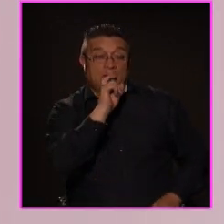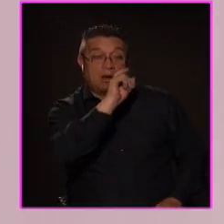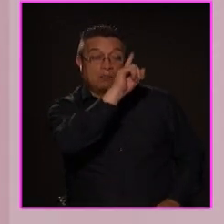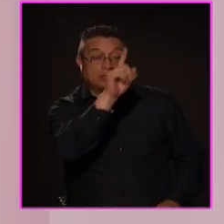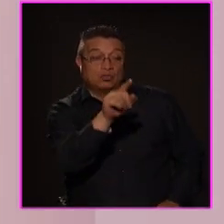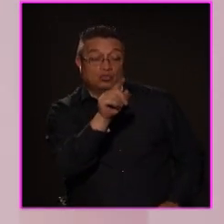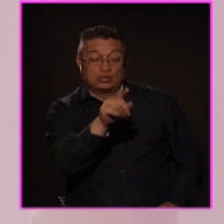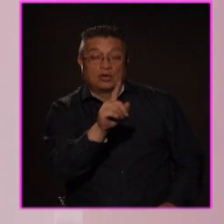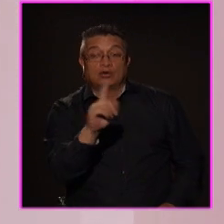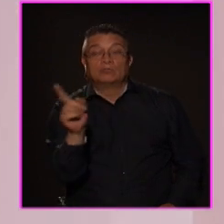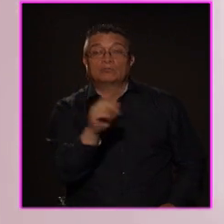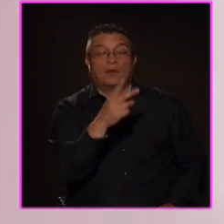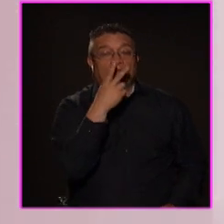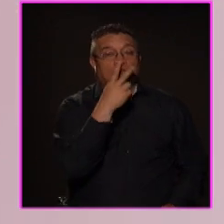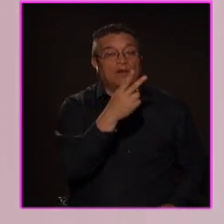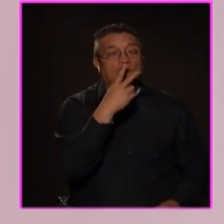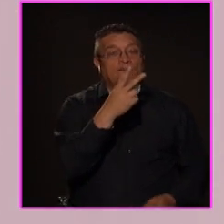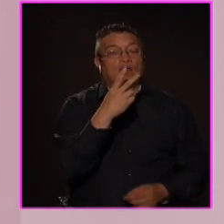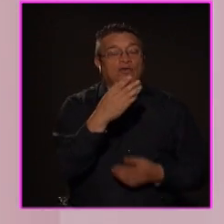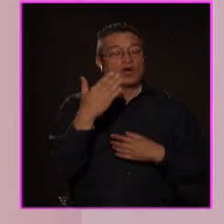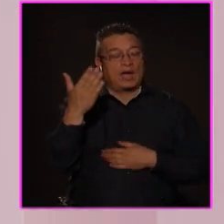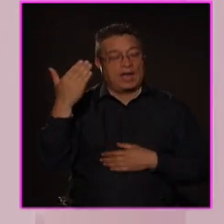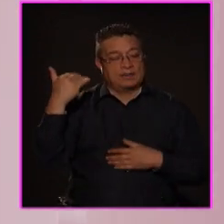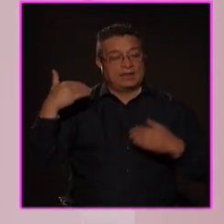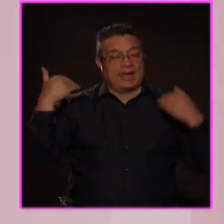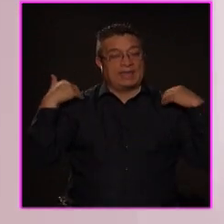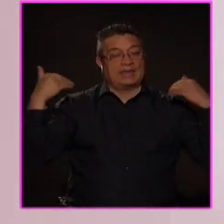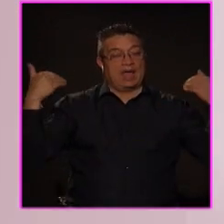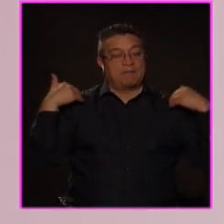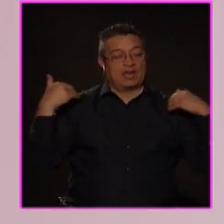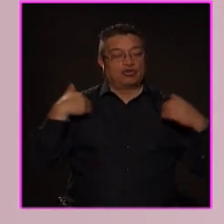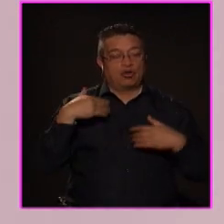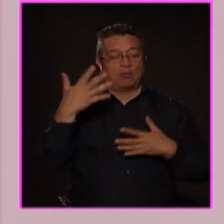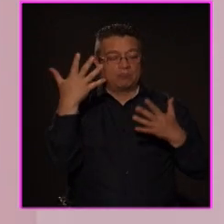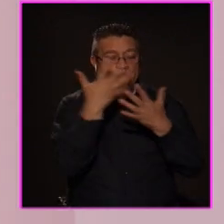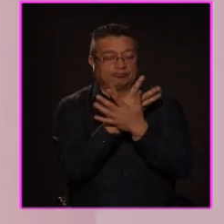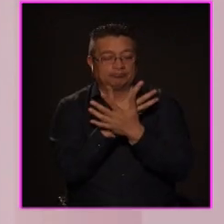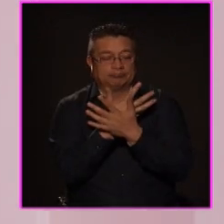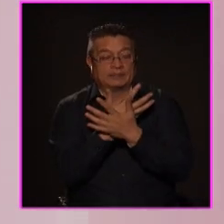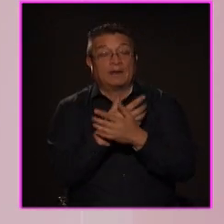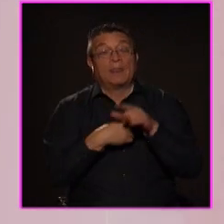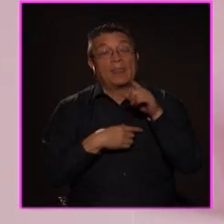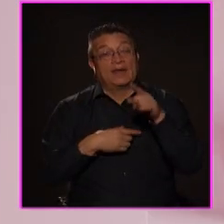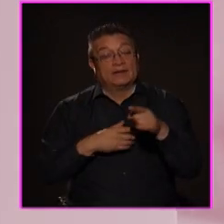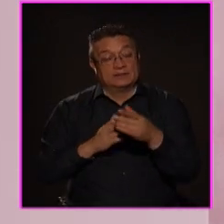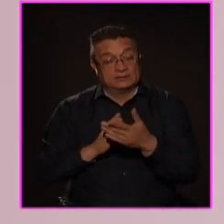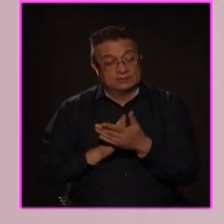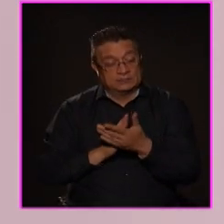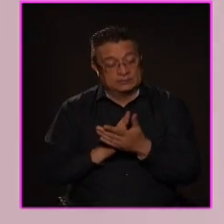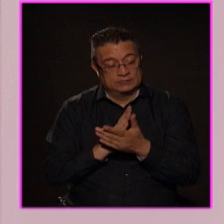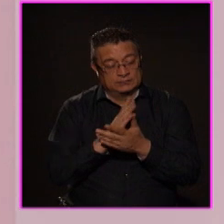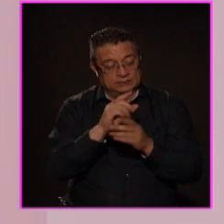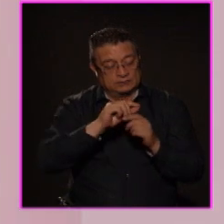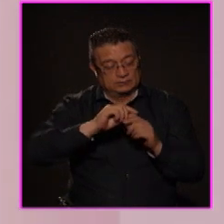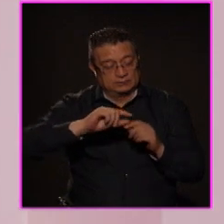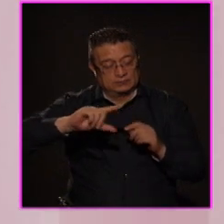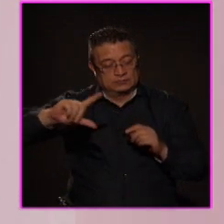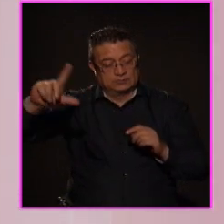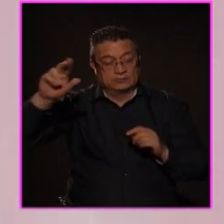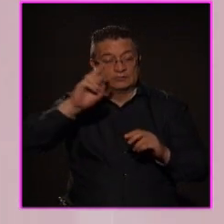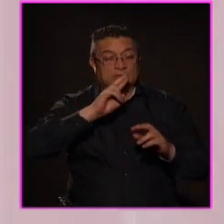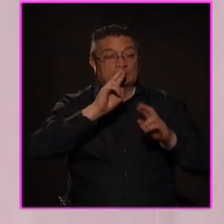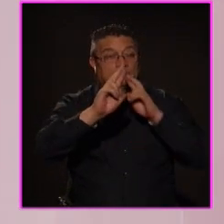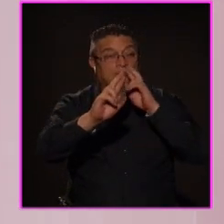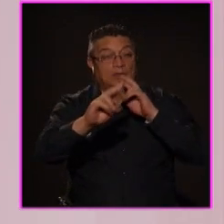their training, right? So they confabulate answers to our queries. So you see,